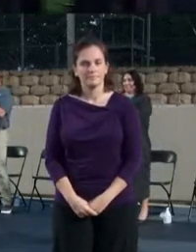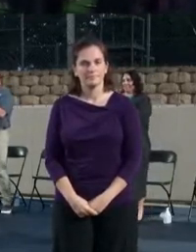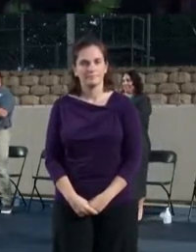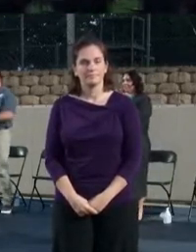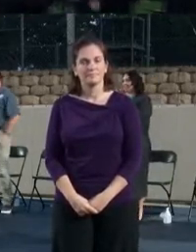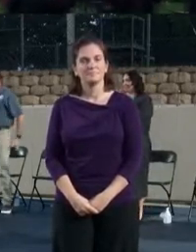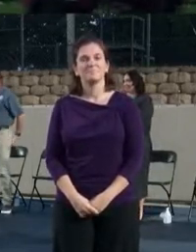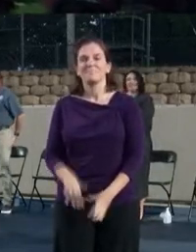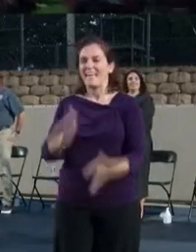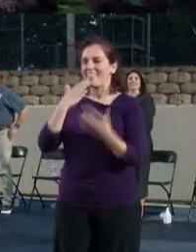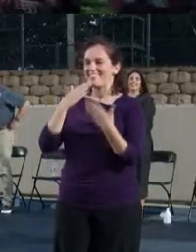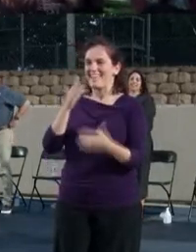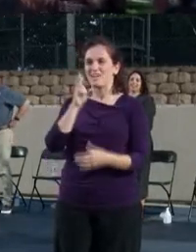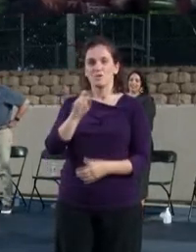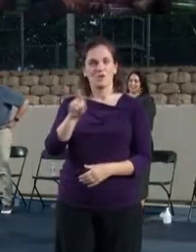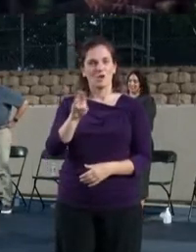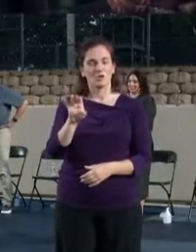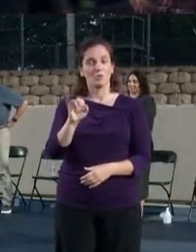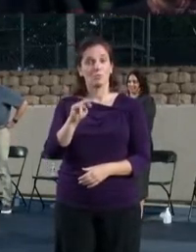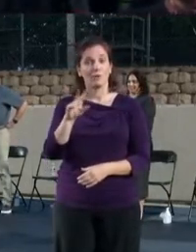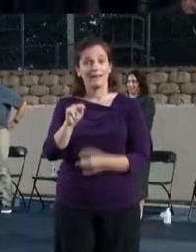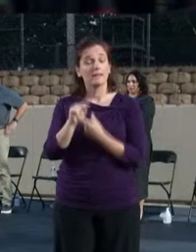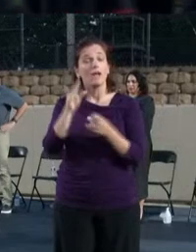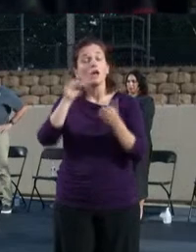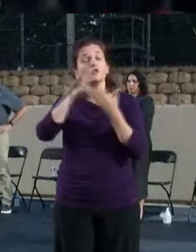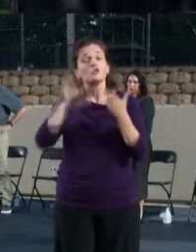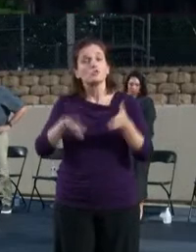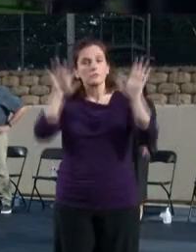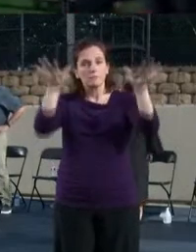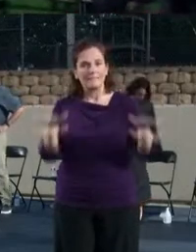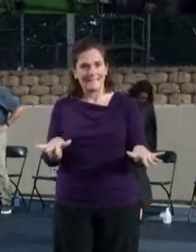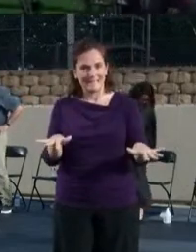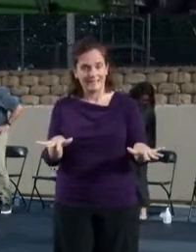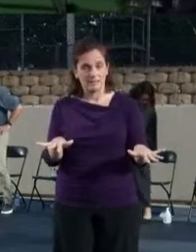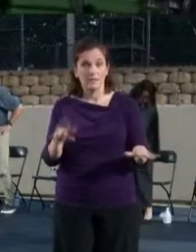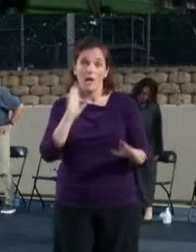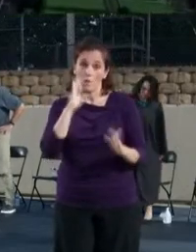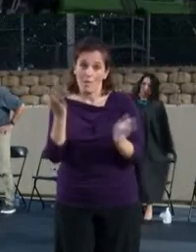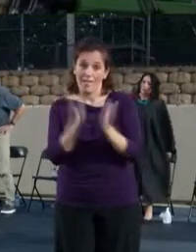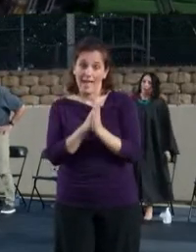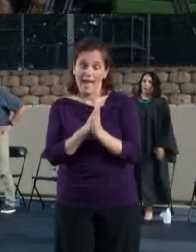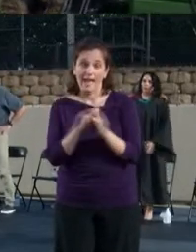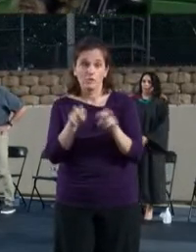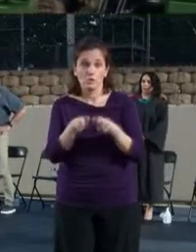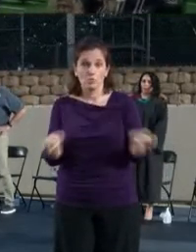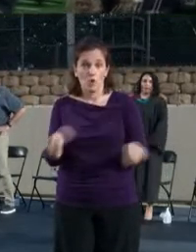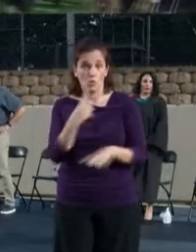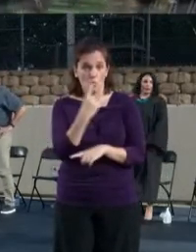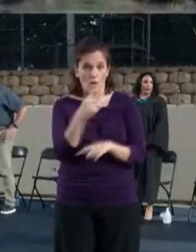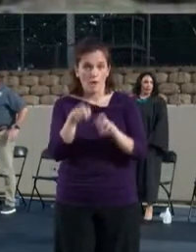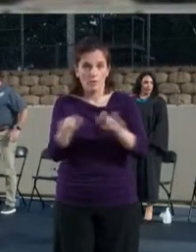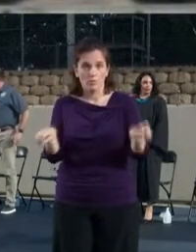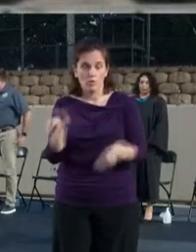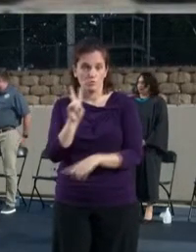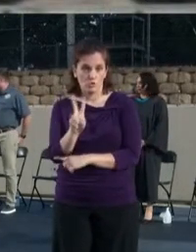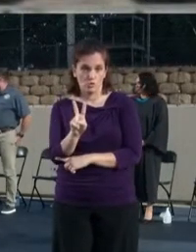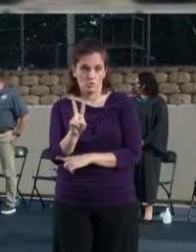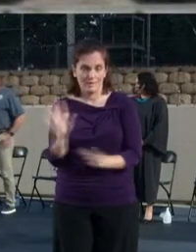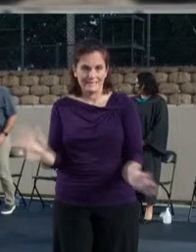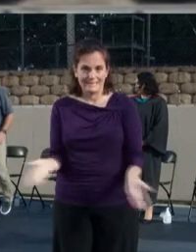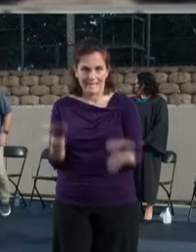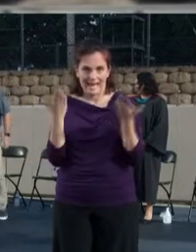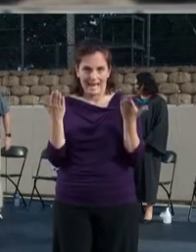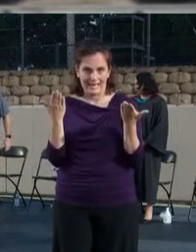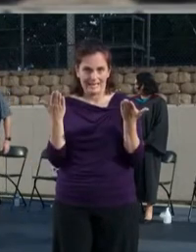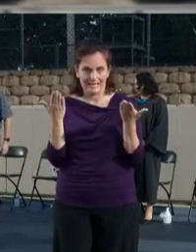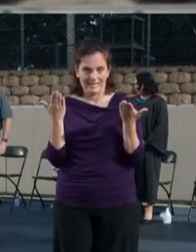Thank you, Dr. Brent. Students, you may now be seated. I'll ask that the first two rows stand